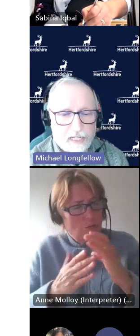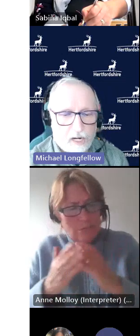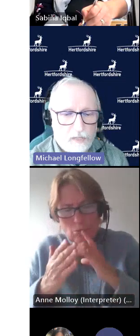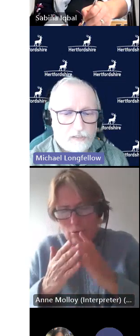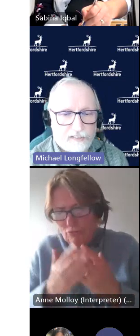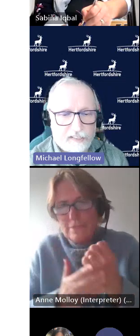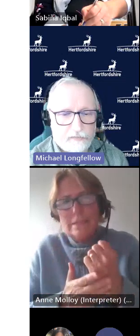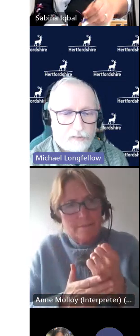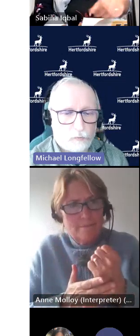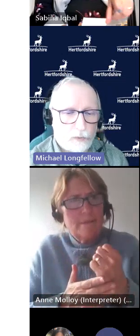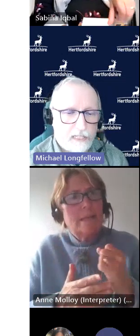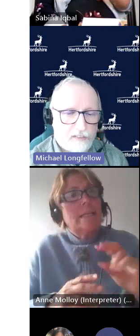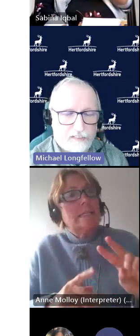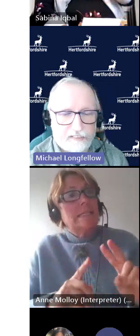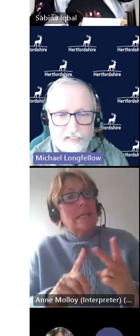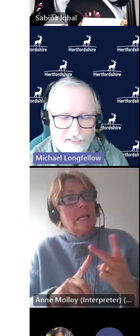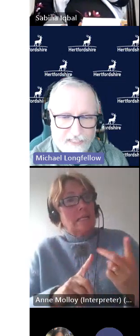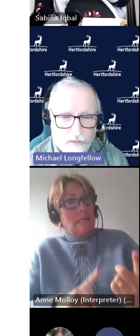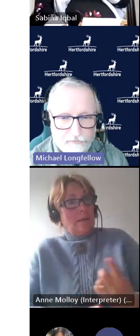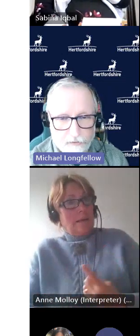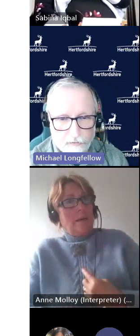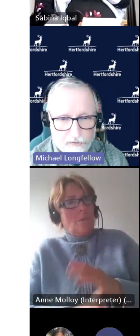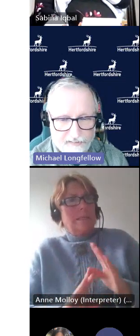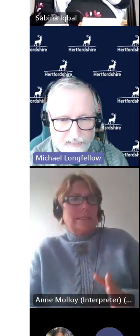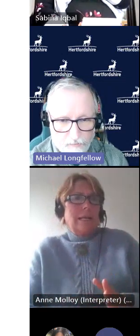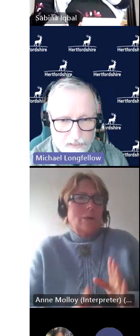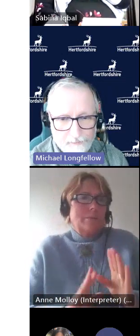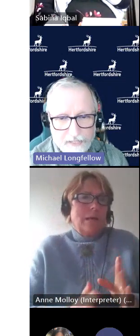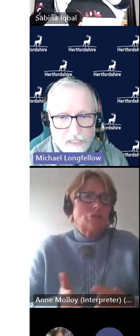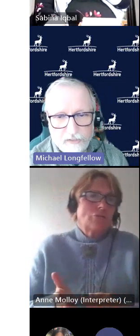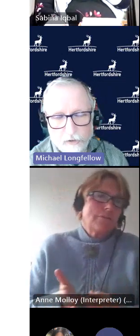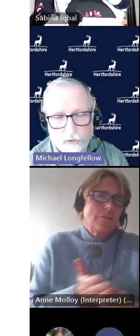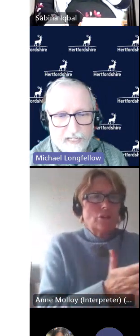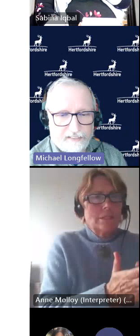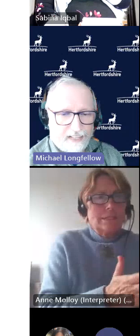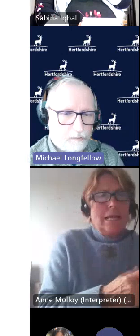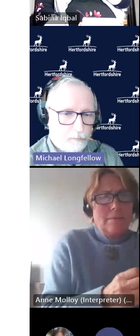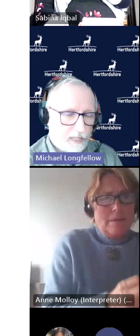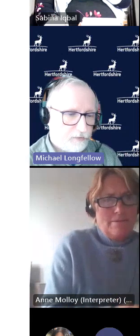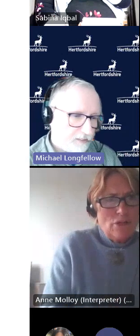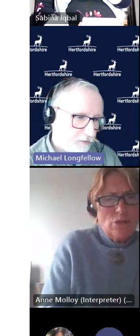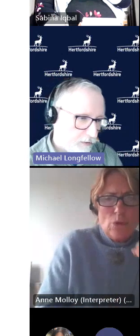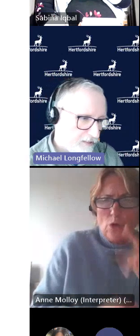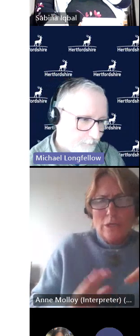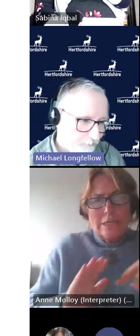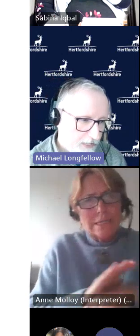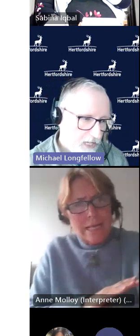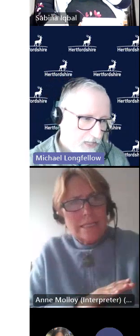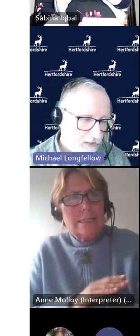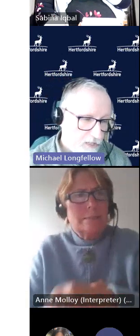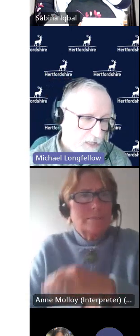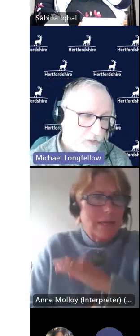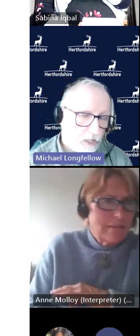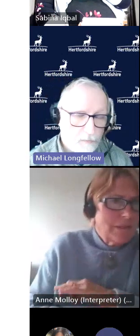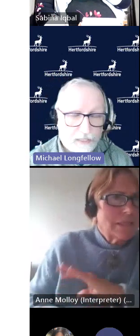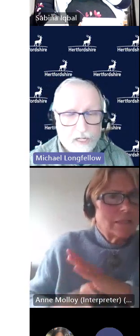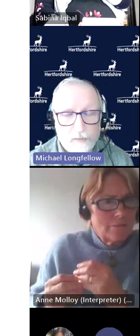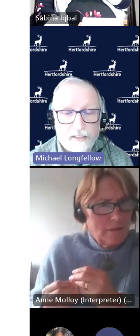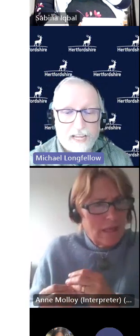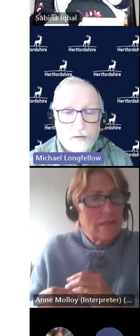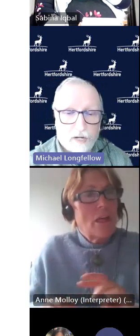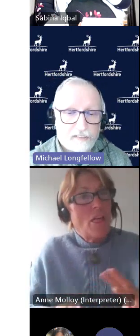time they come into the service, we insist that they take a referral to the CAB to look at their debts and benefits advice. The third